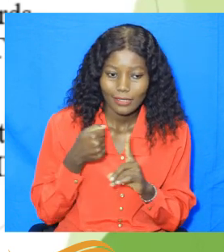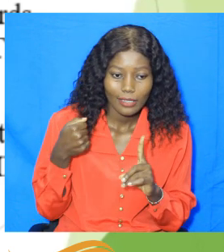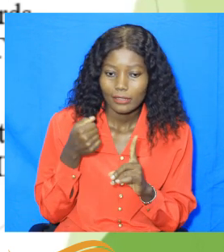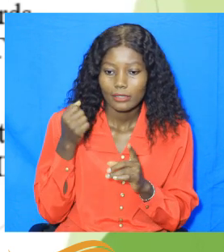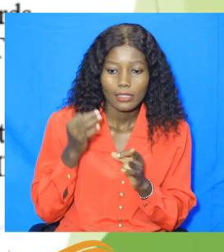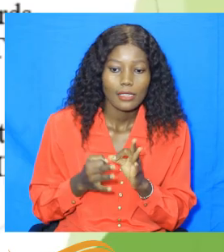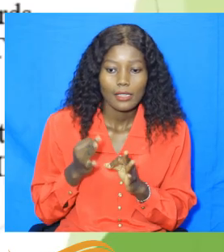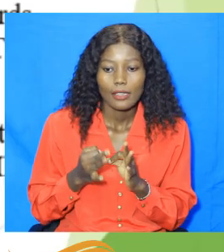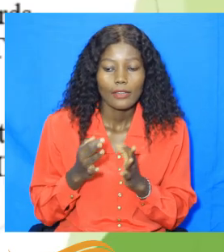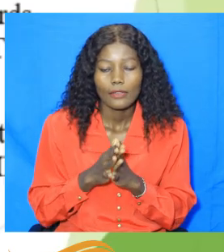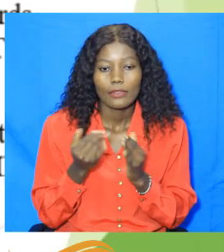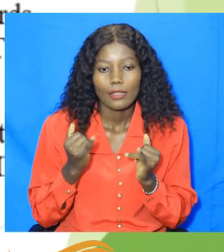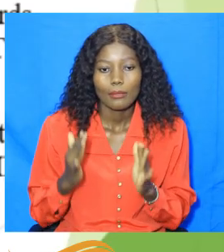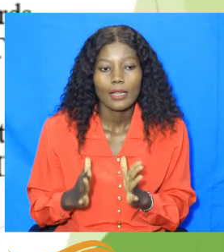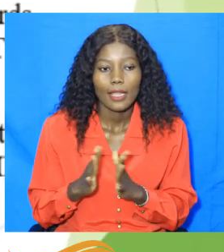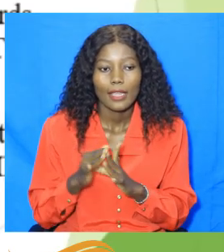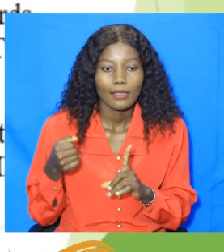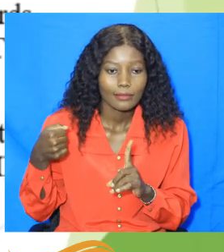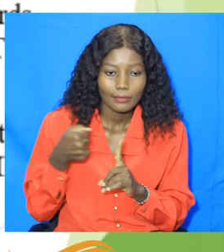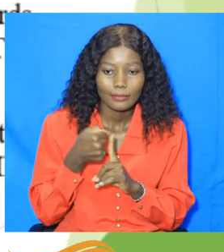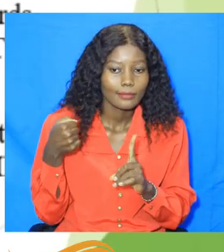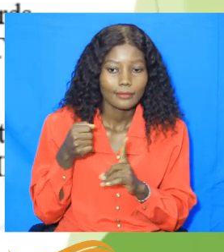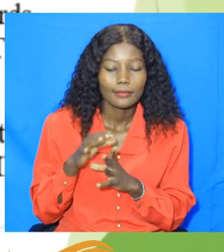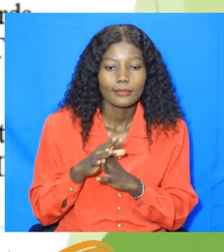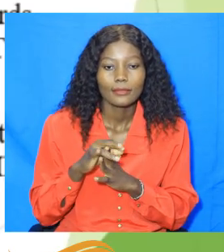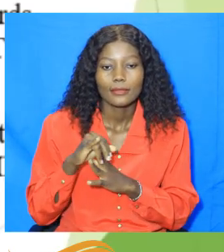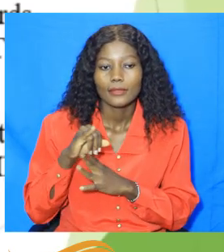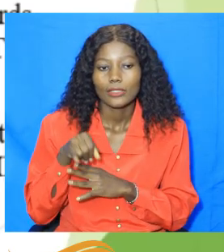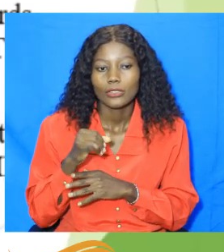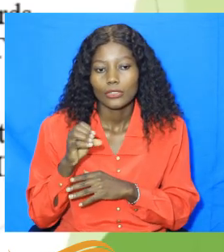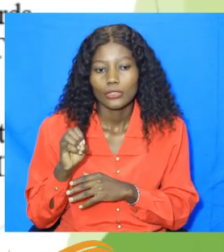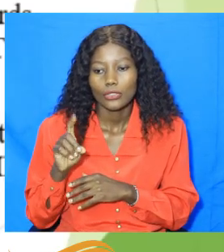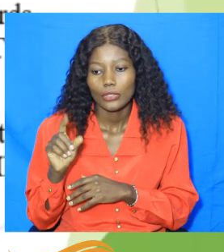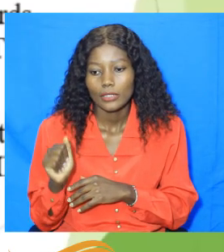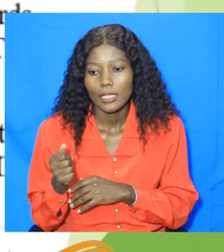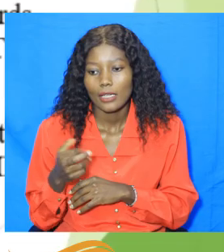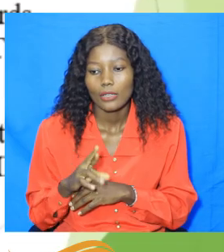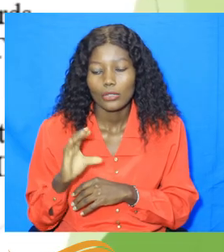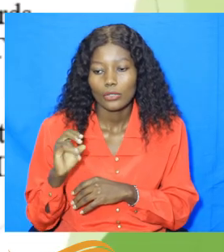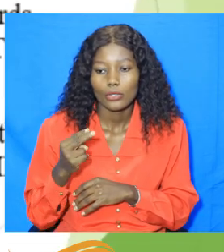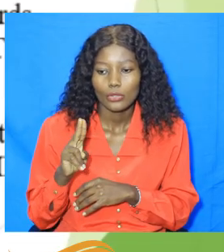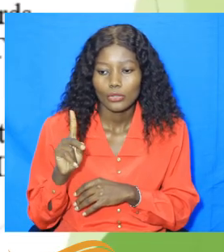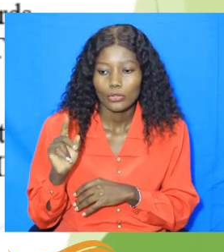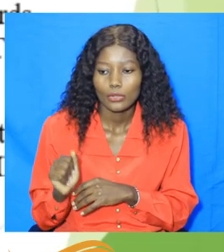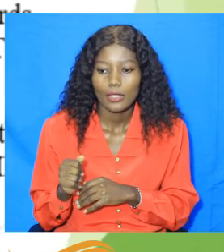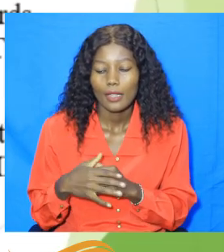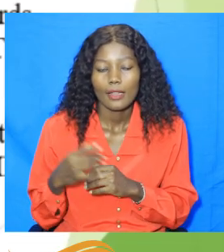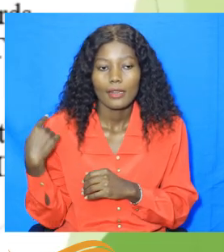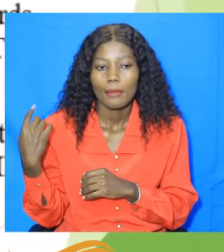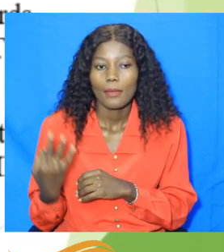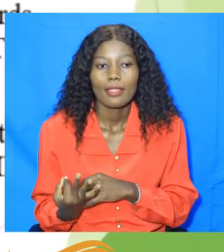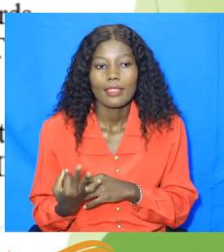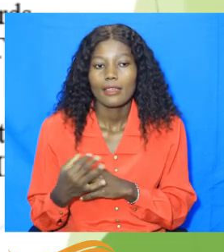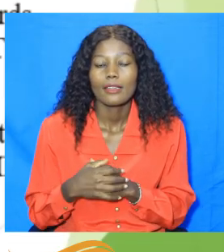the athlete attacked Jordan or Chudan. Third, the referee has